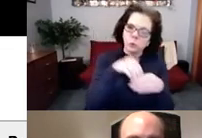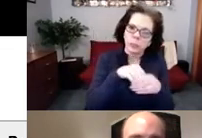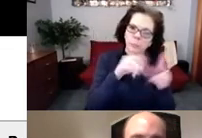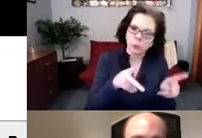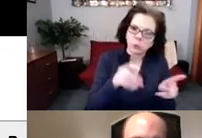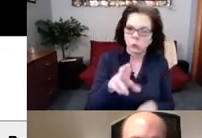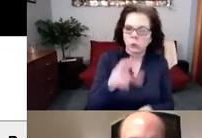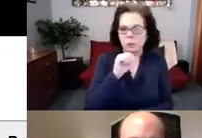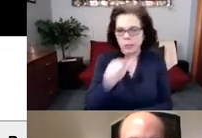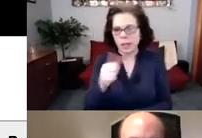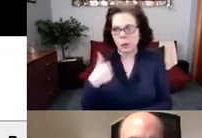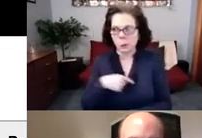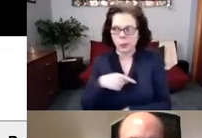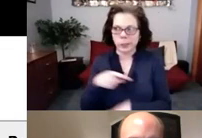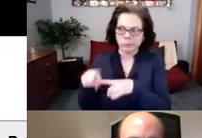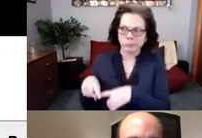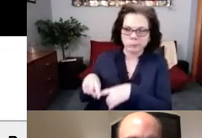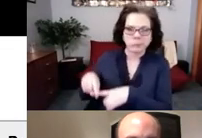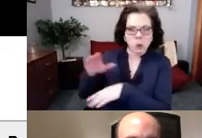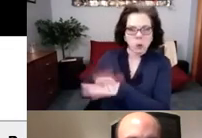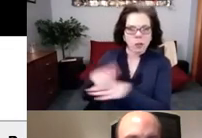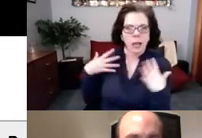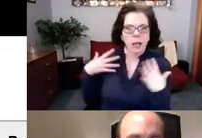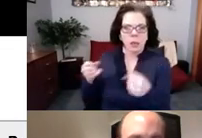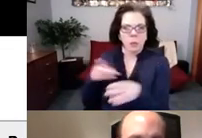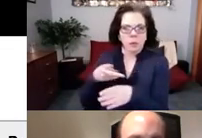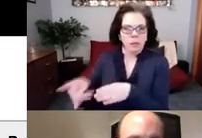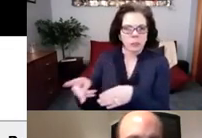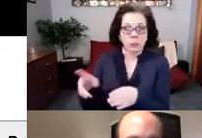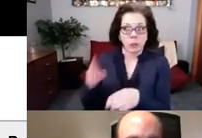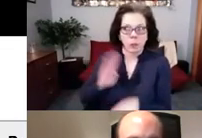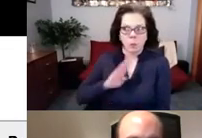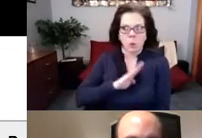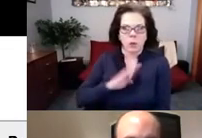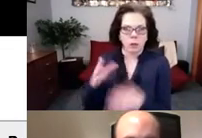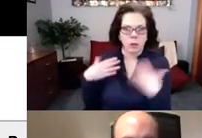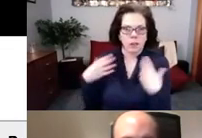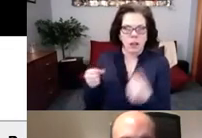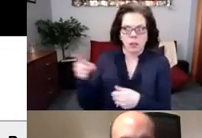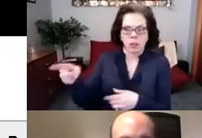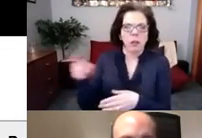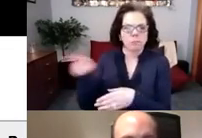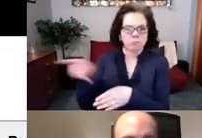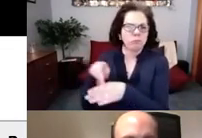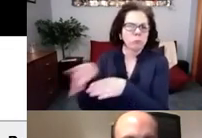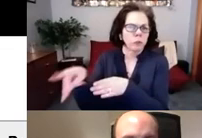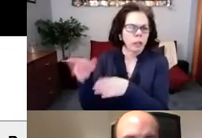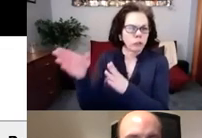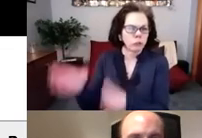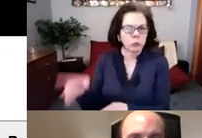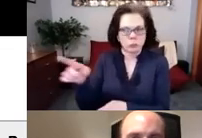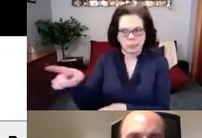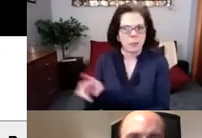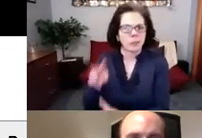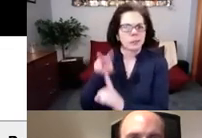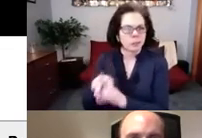rely on consultation with health professionals. And the local Board of Health are those health professionals who have been designated within